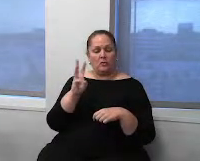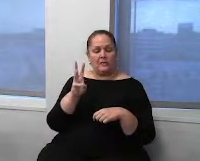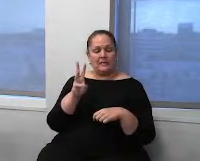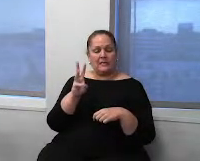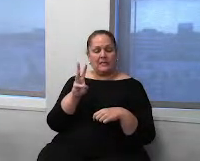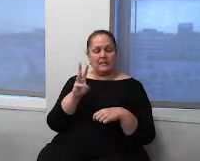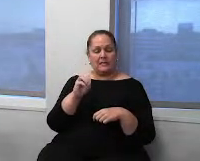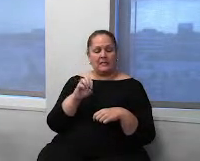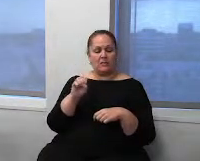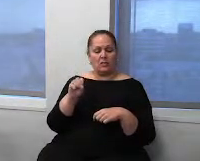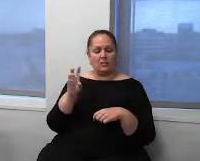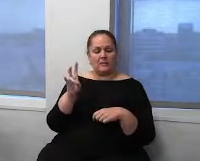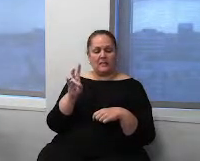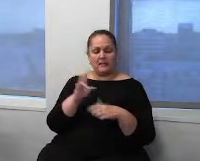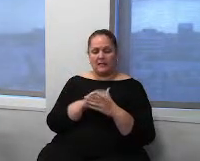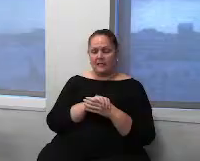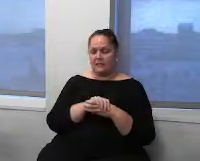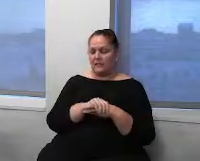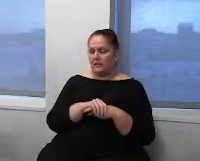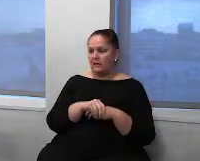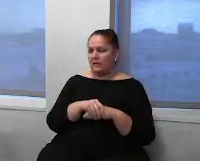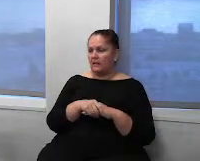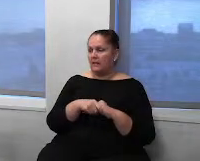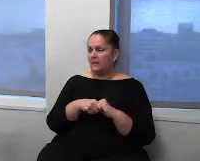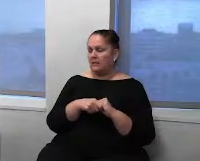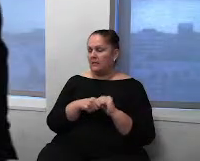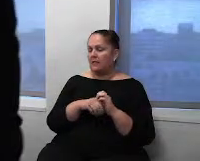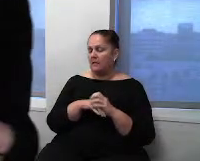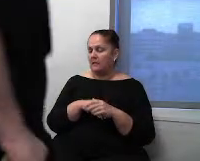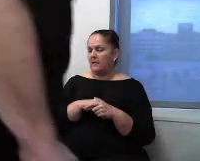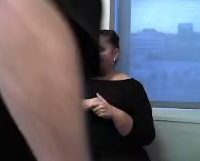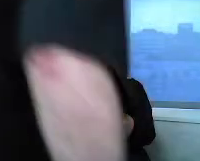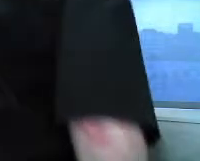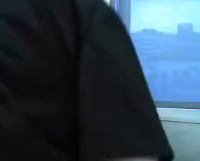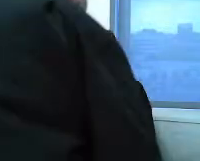Potentially 606, 607,